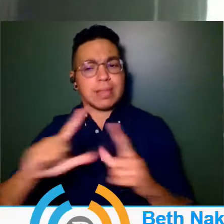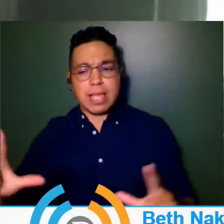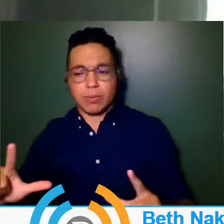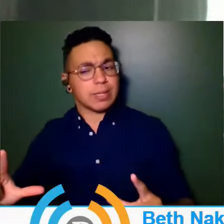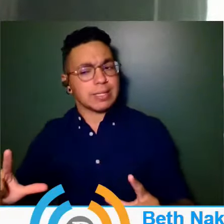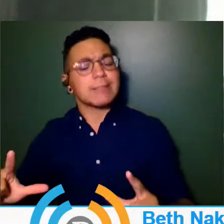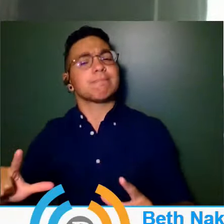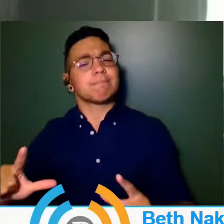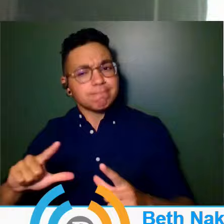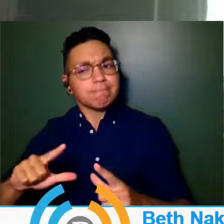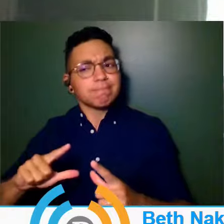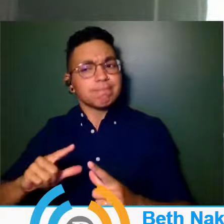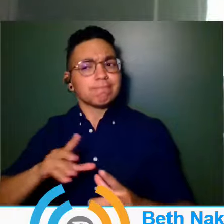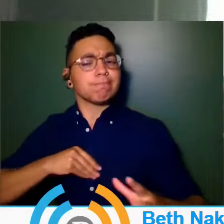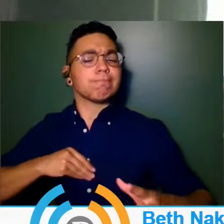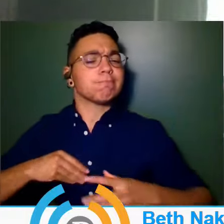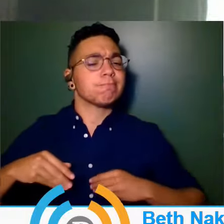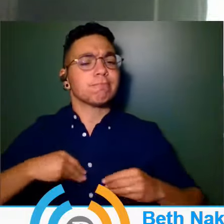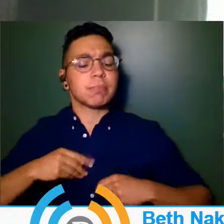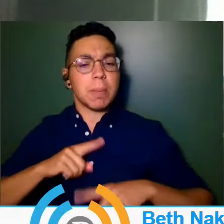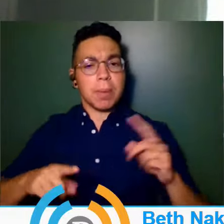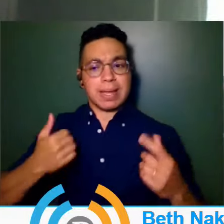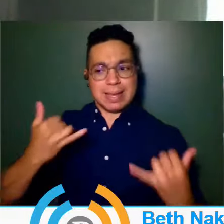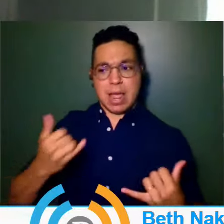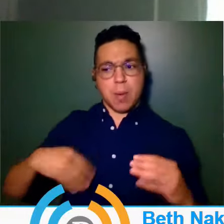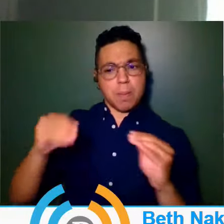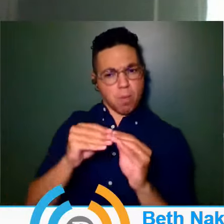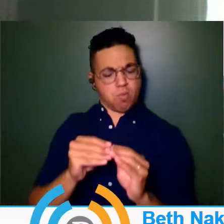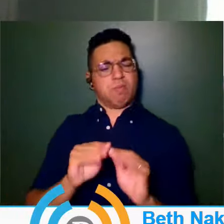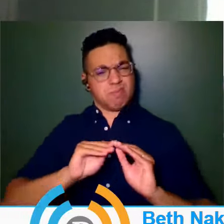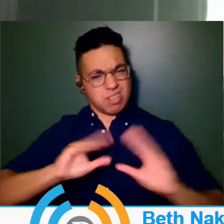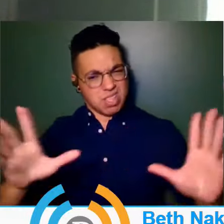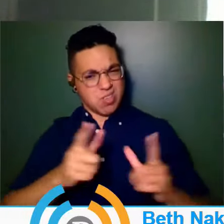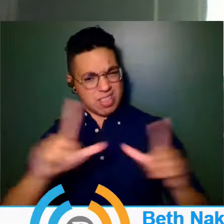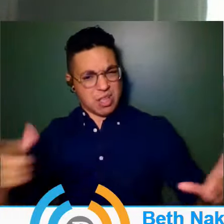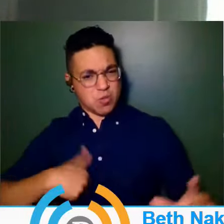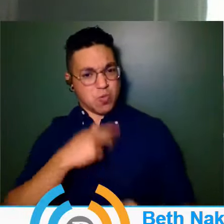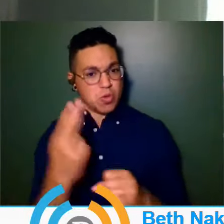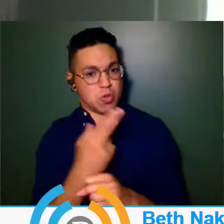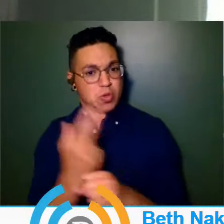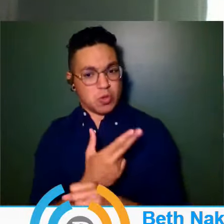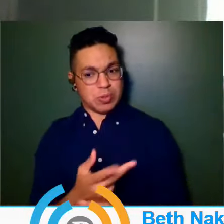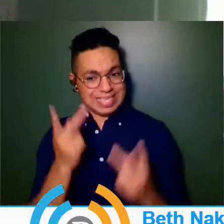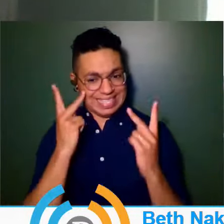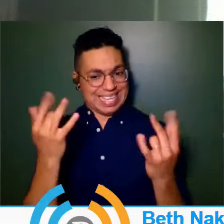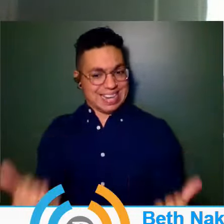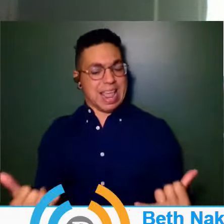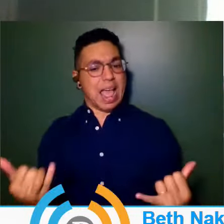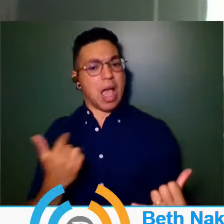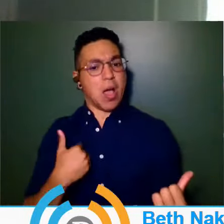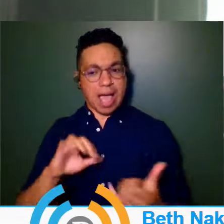that you will see that in our language and framing.